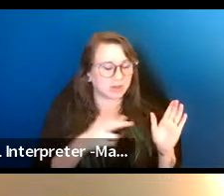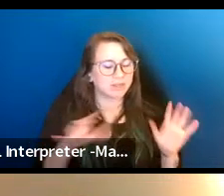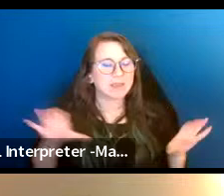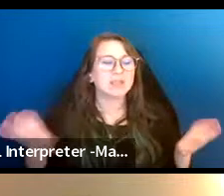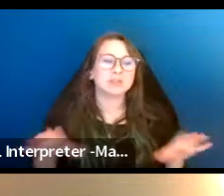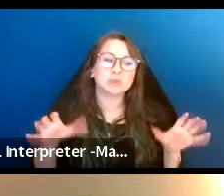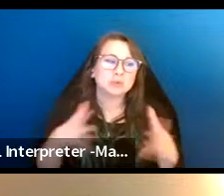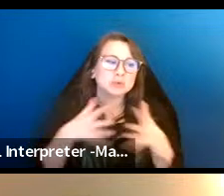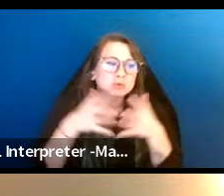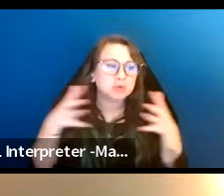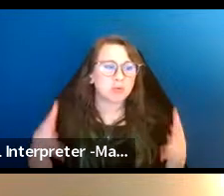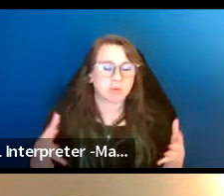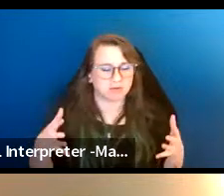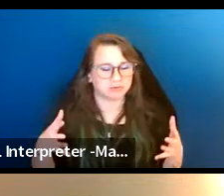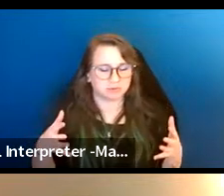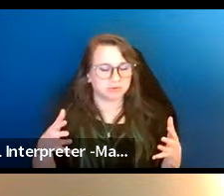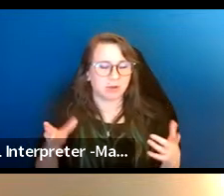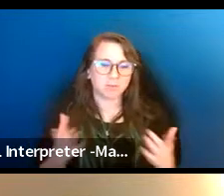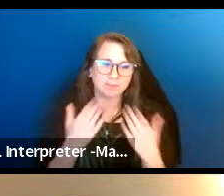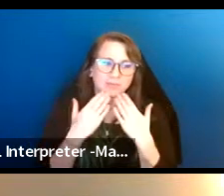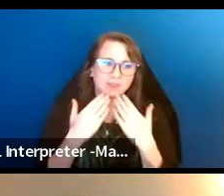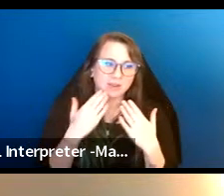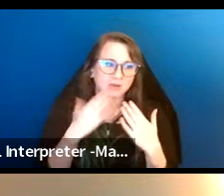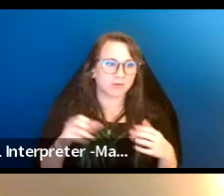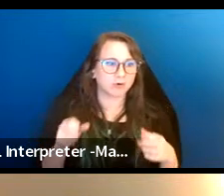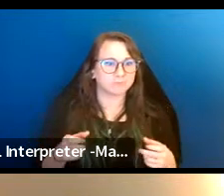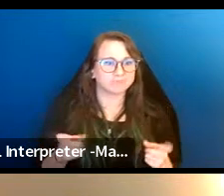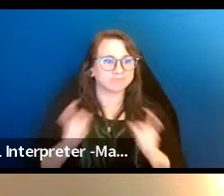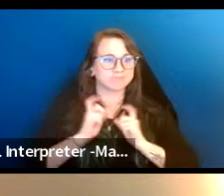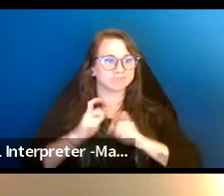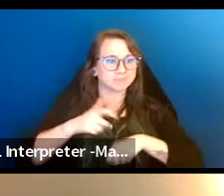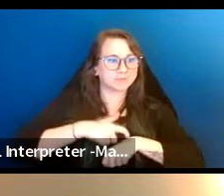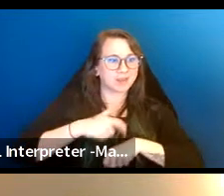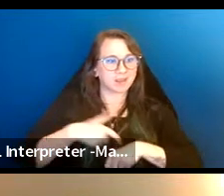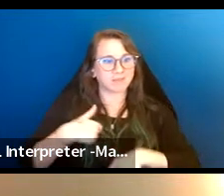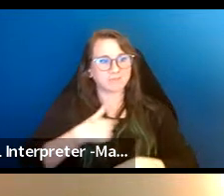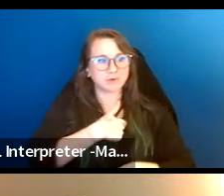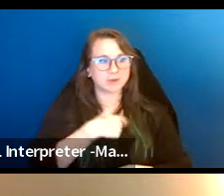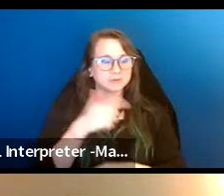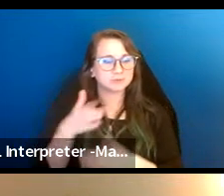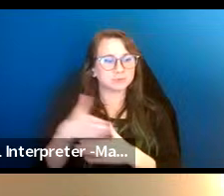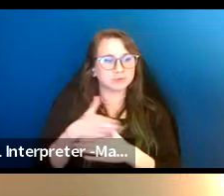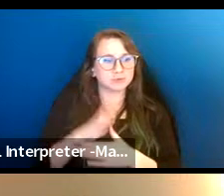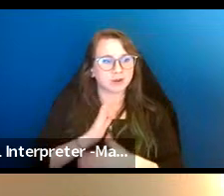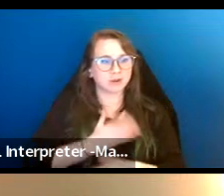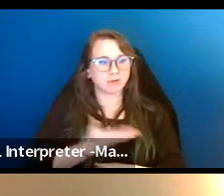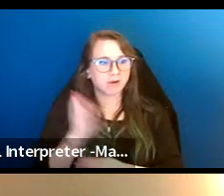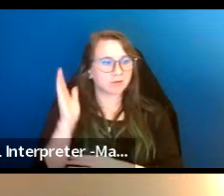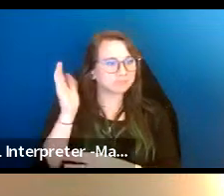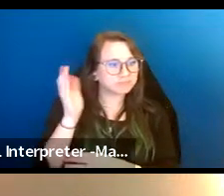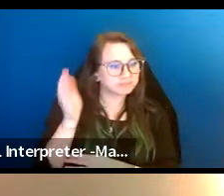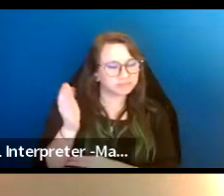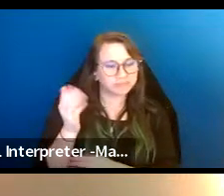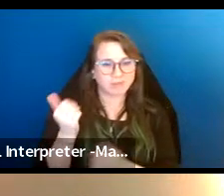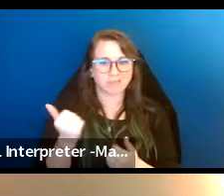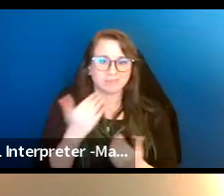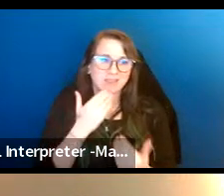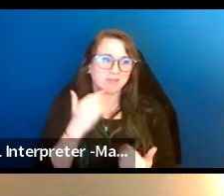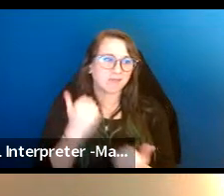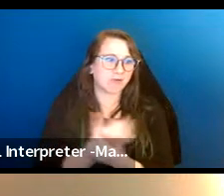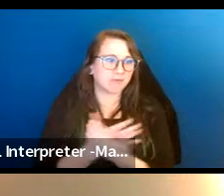for allowing us to have this time, to share our flight and everything that you all do.